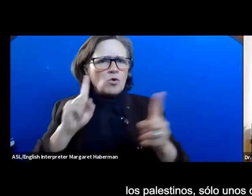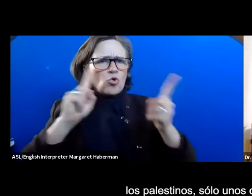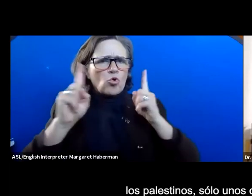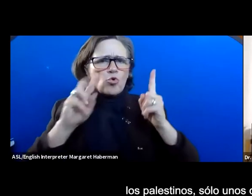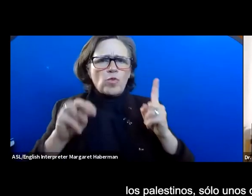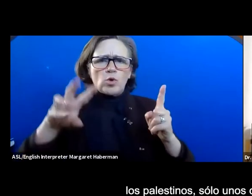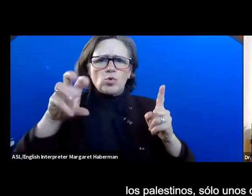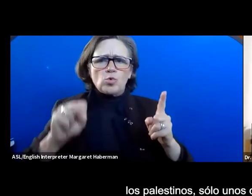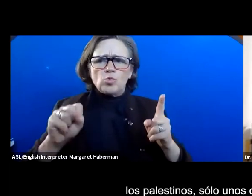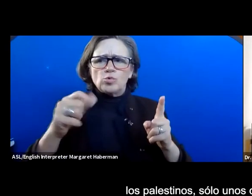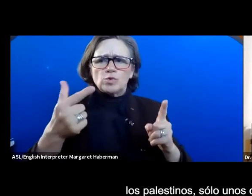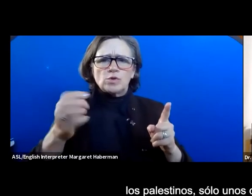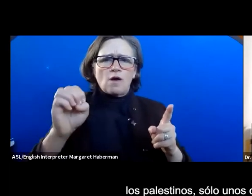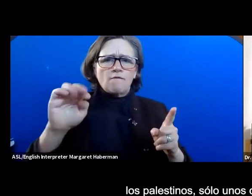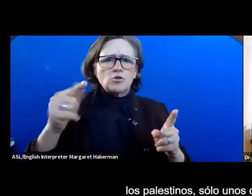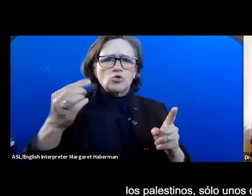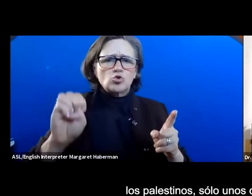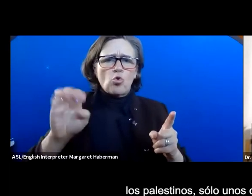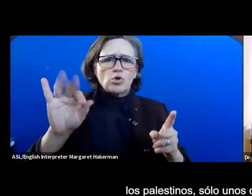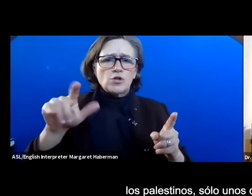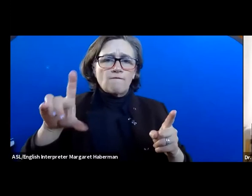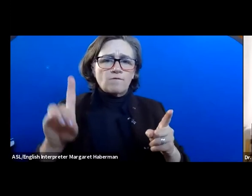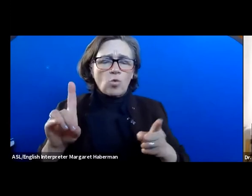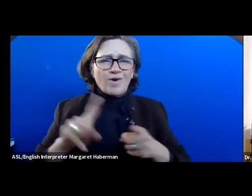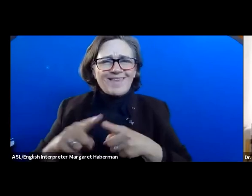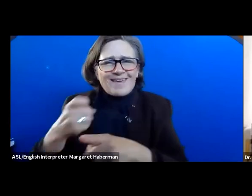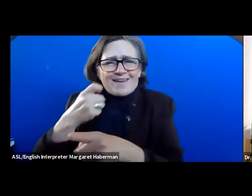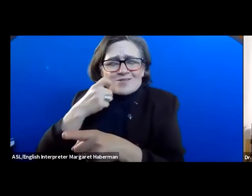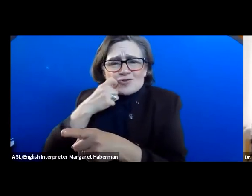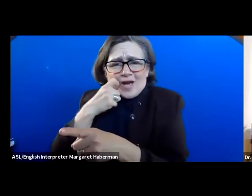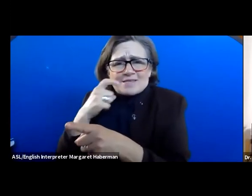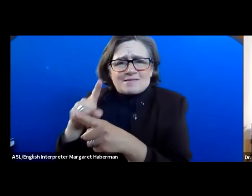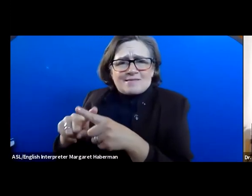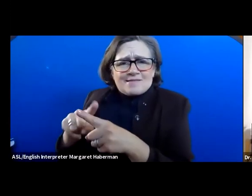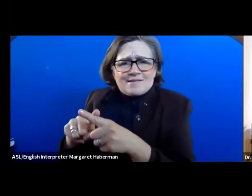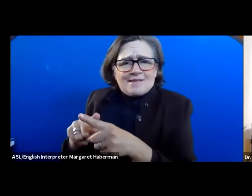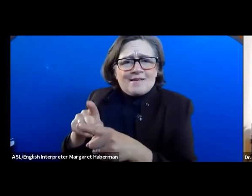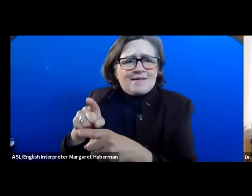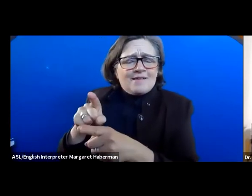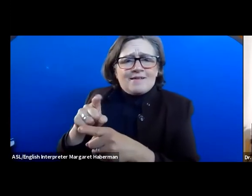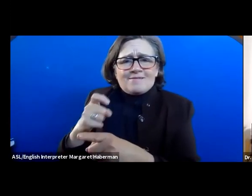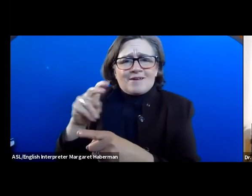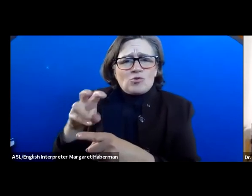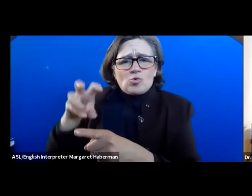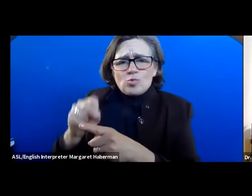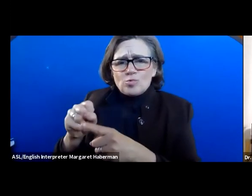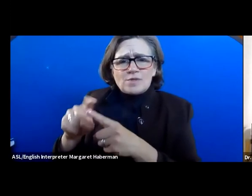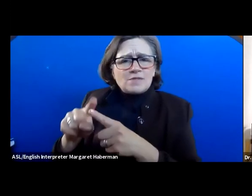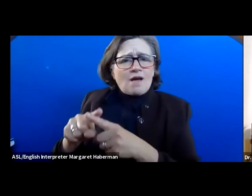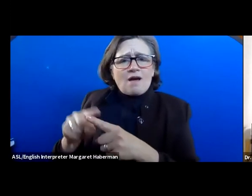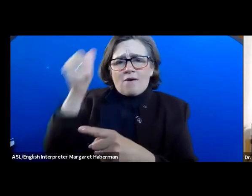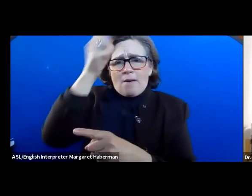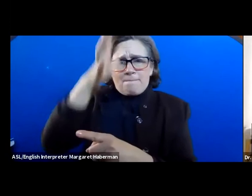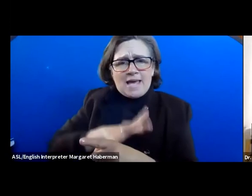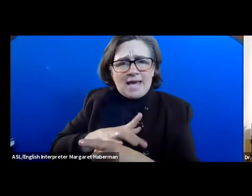been dealing with the murder of Iyad Hallak, a 34-year-old man in Jerusalem,